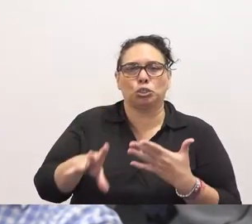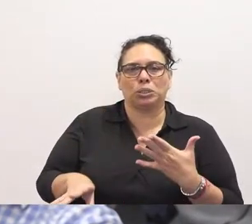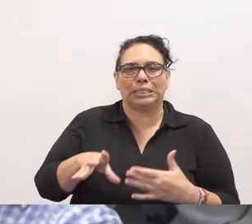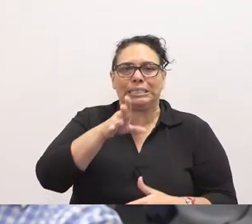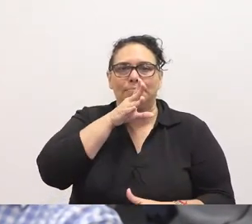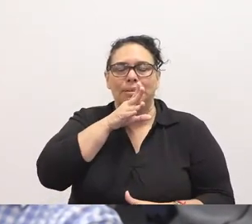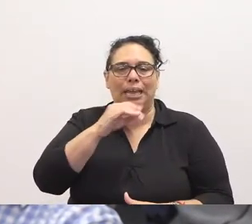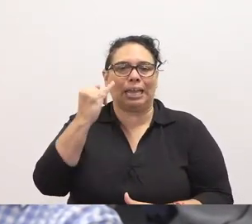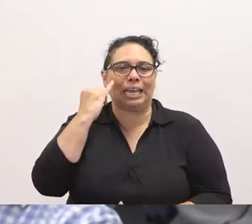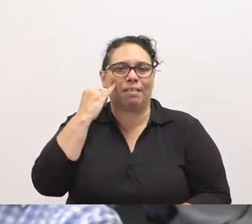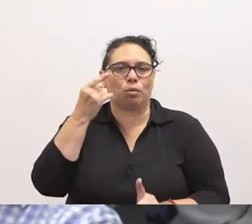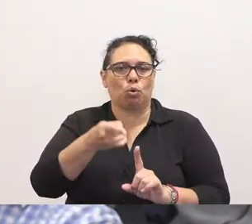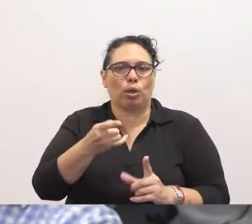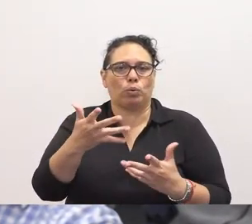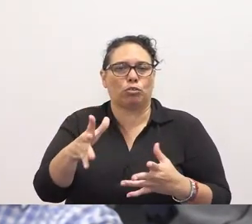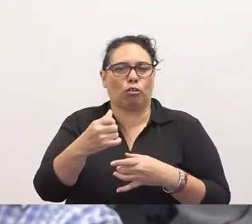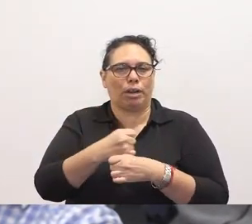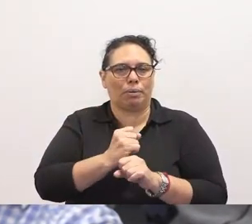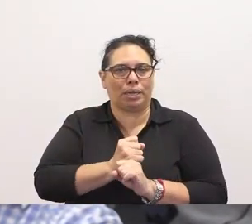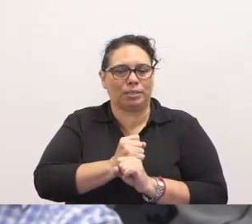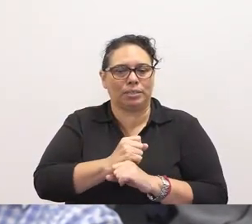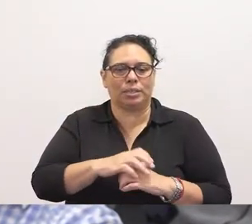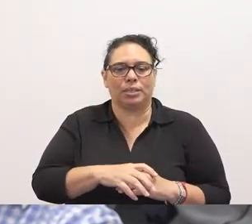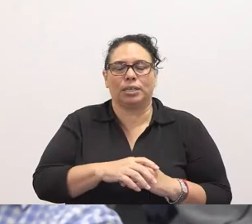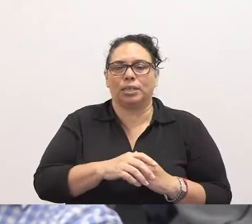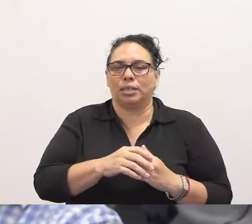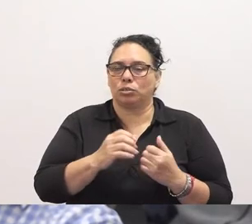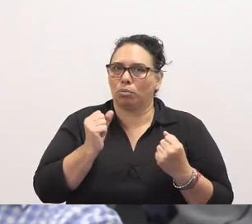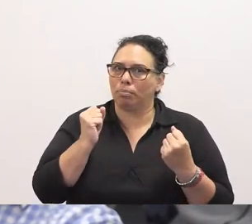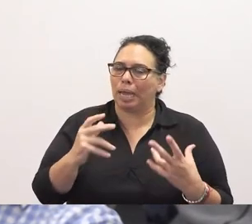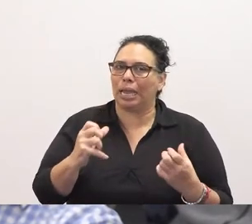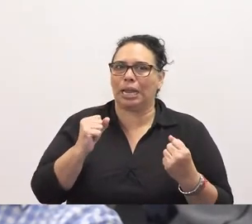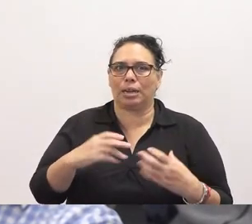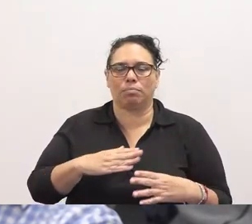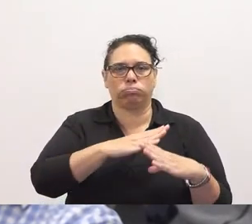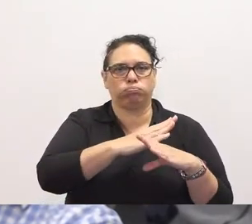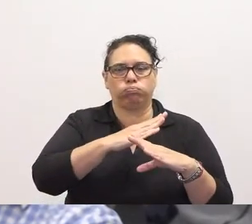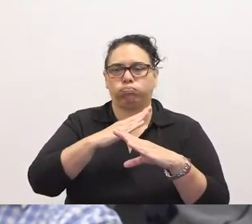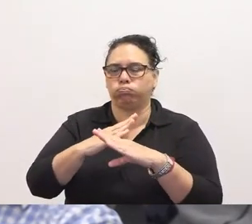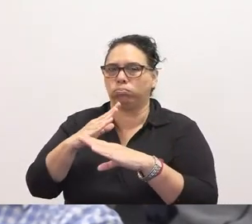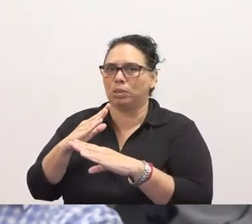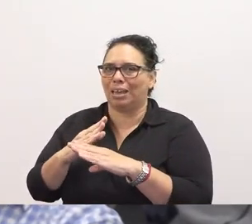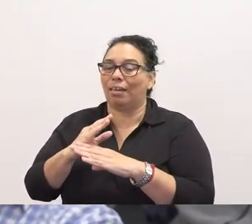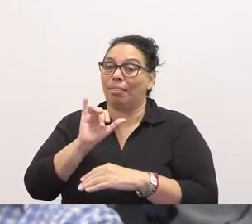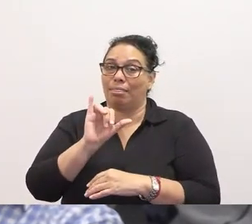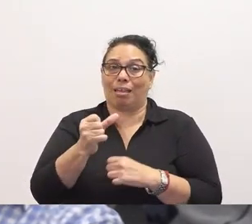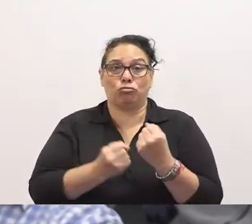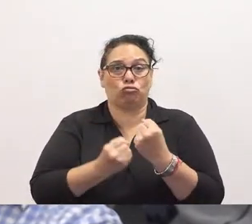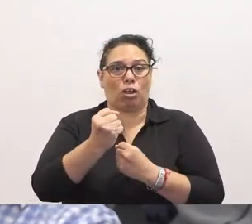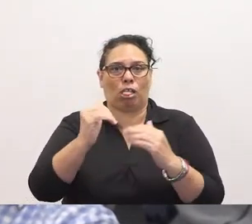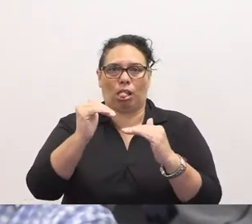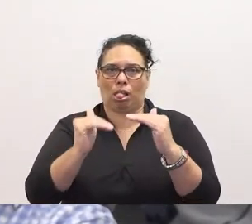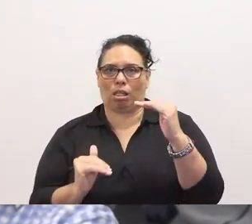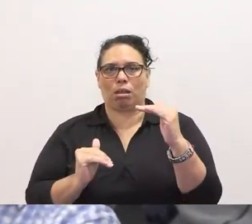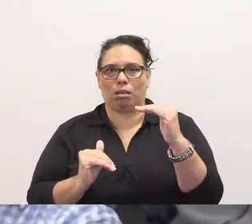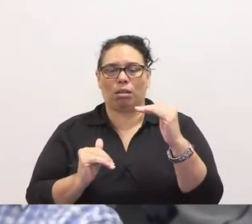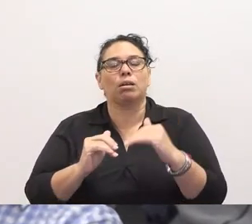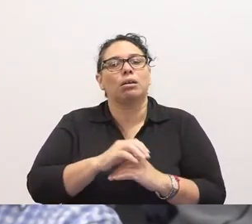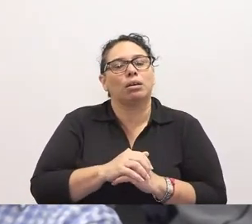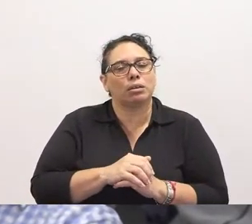made. Numerous hurdles, and these are structural inequities. And